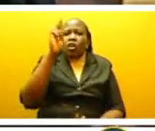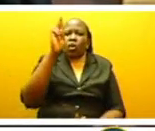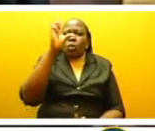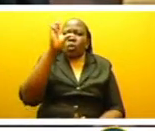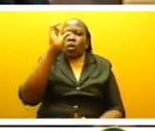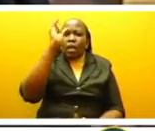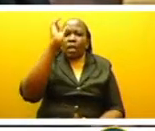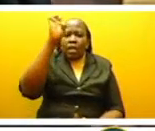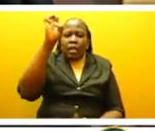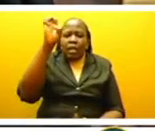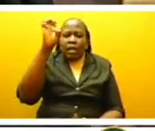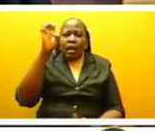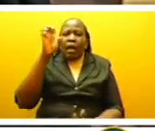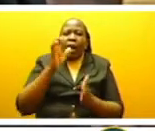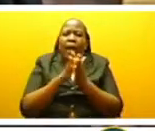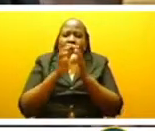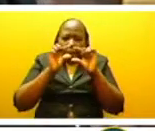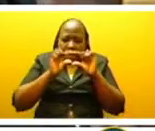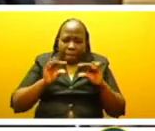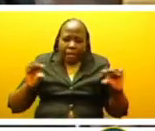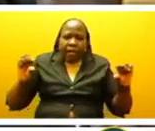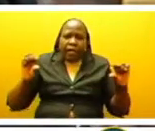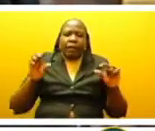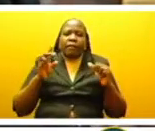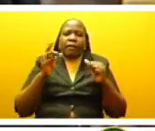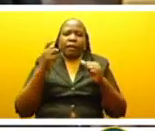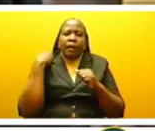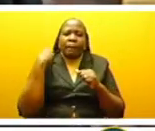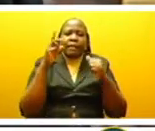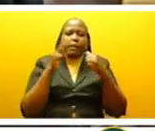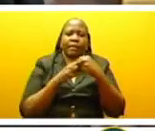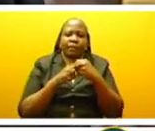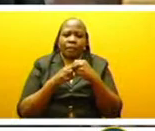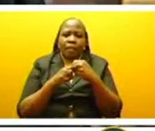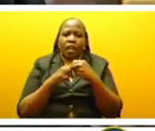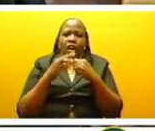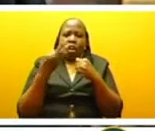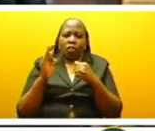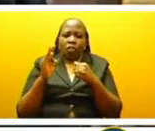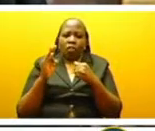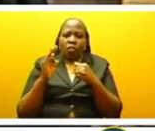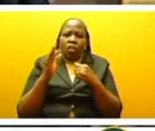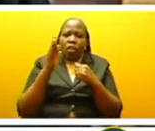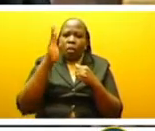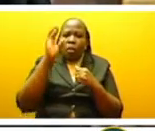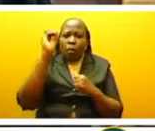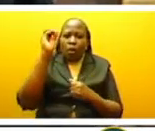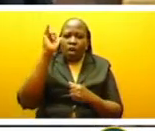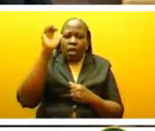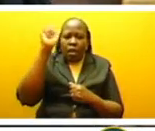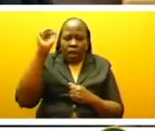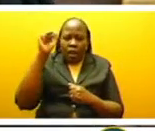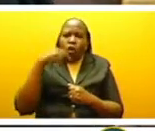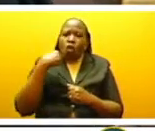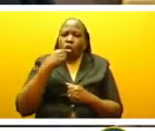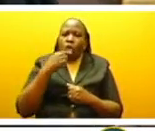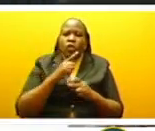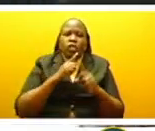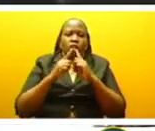paragraph 7 of Boya Molu, which speak to the truth of this